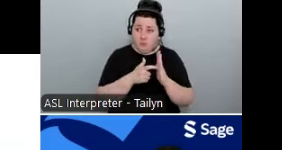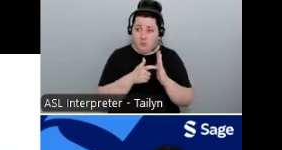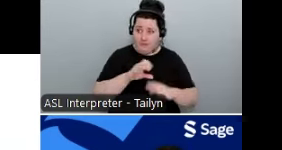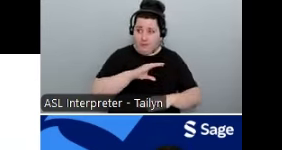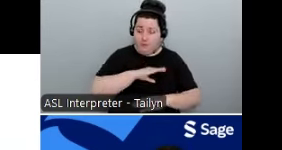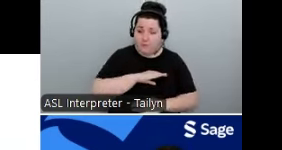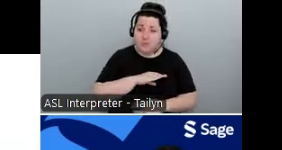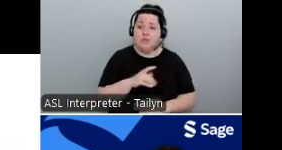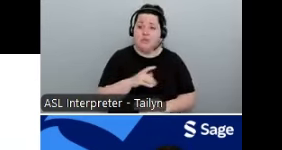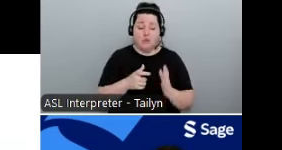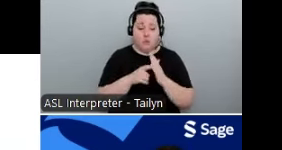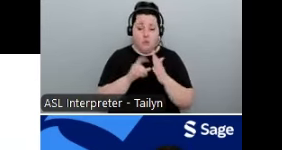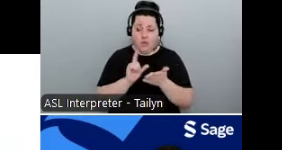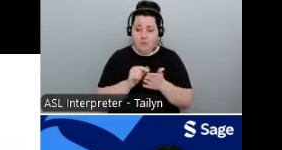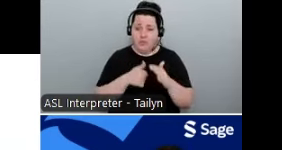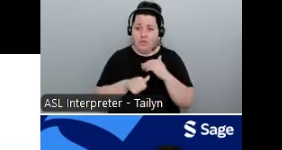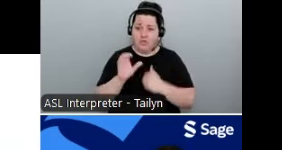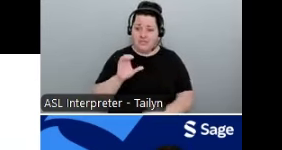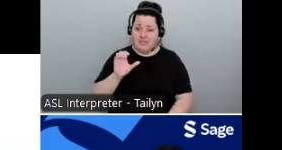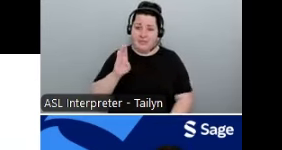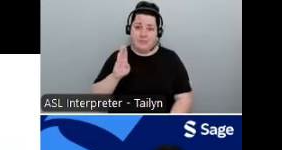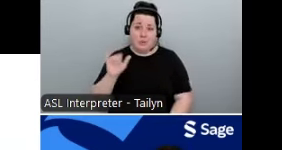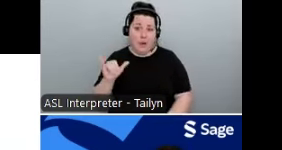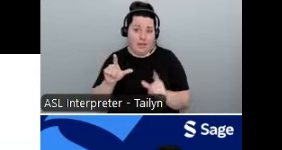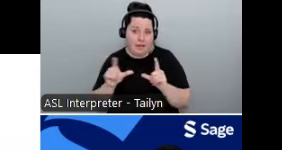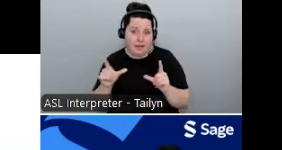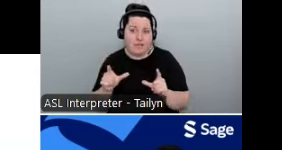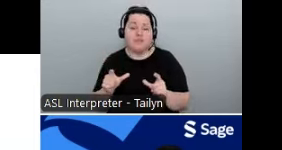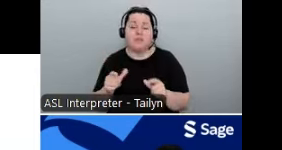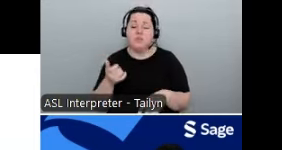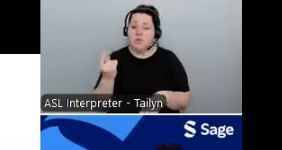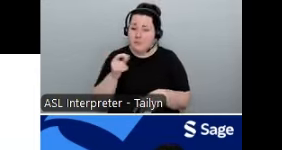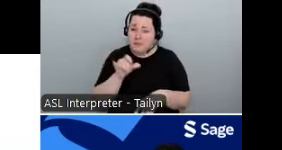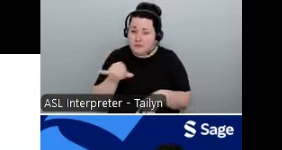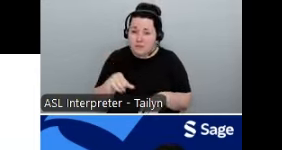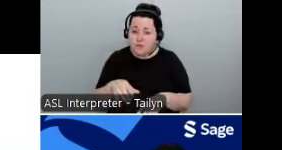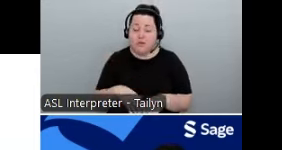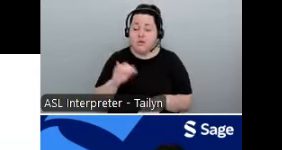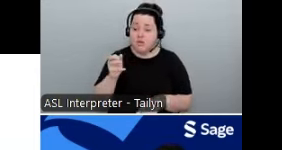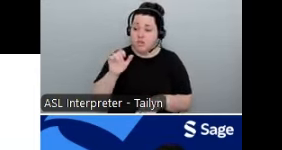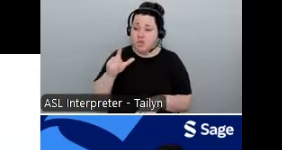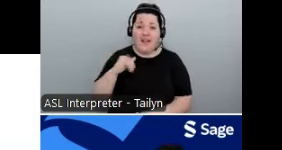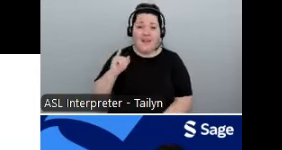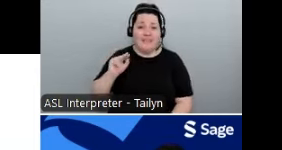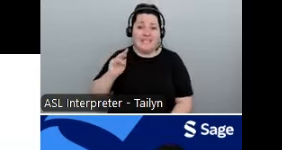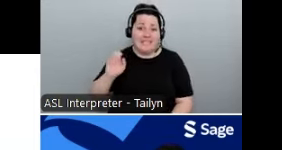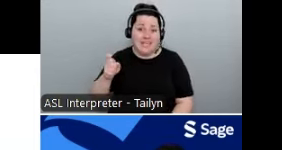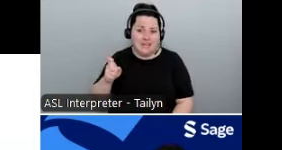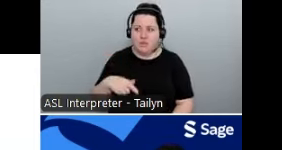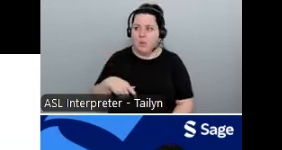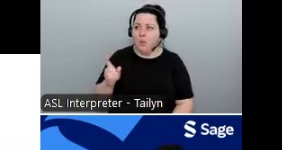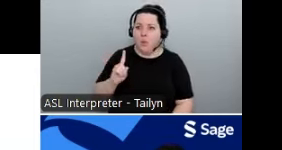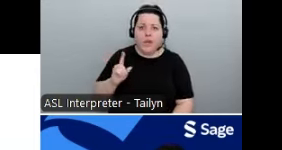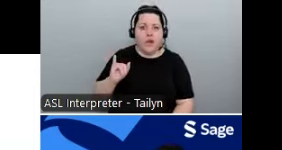required to publish under a CC BY license or similar? Is the journal indexed? Where is it